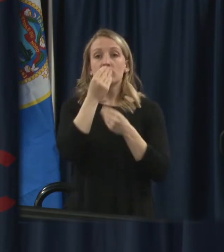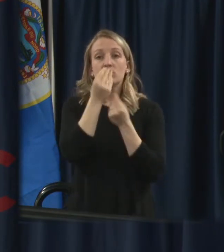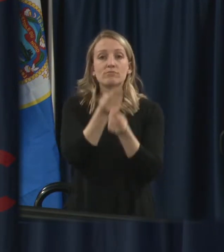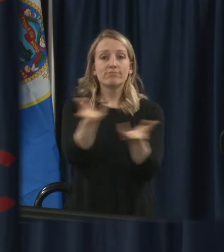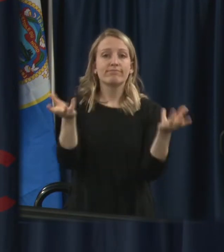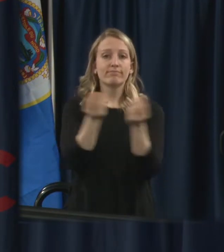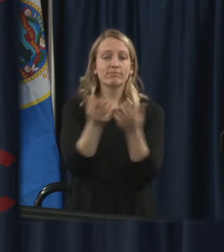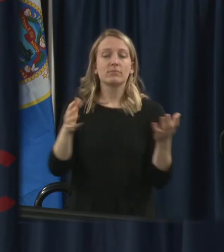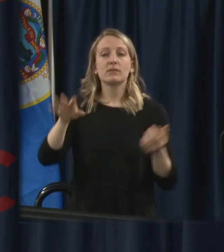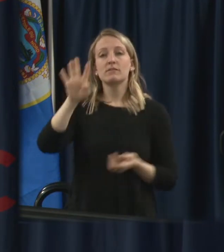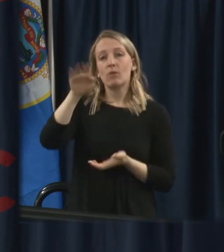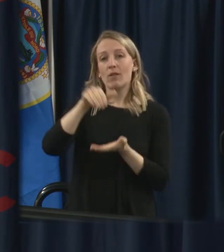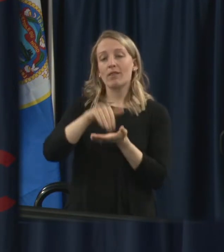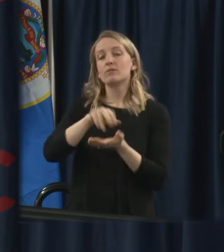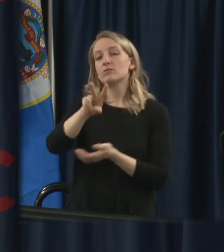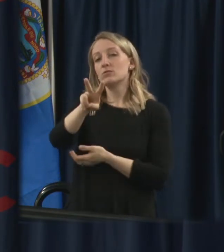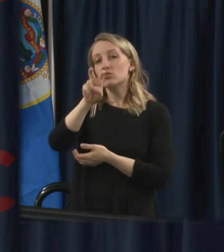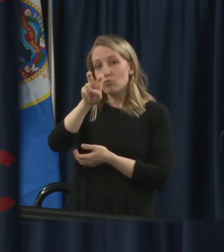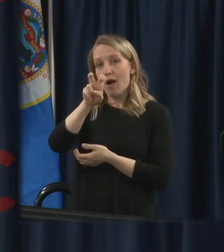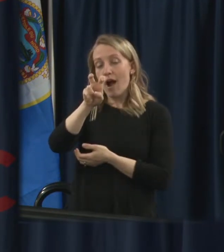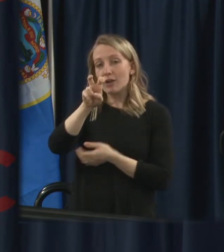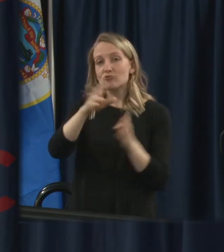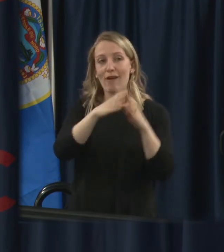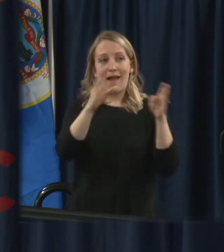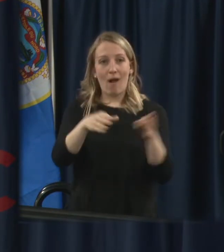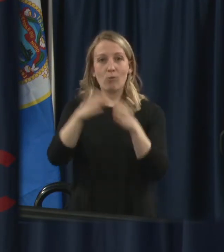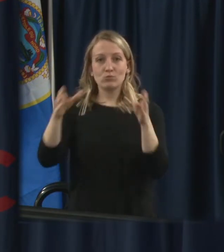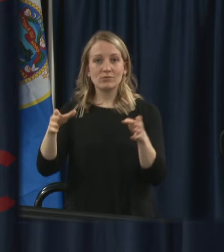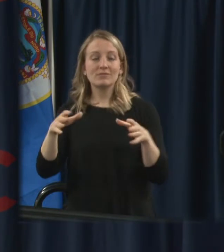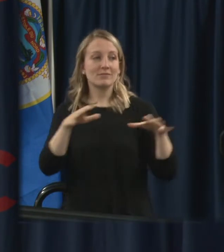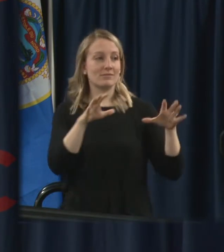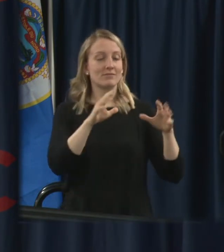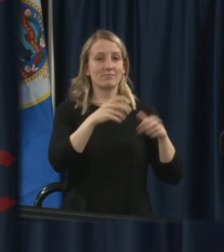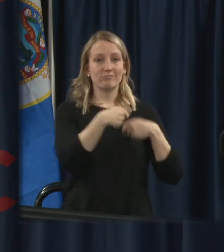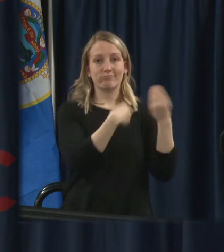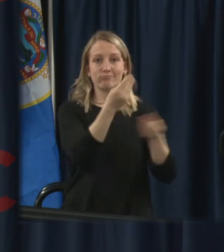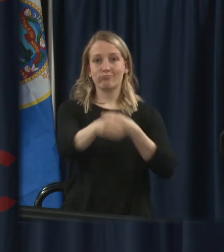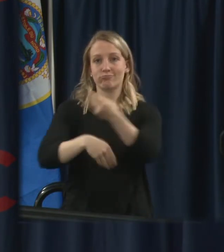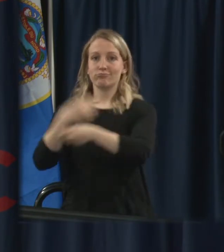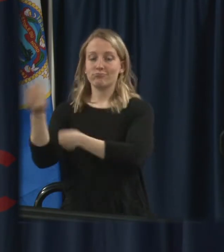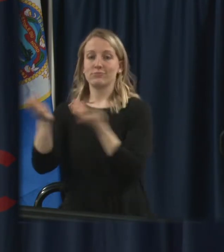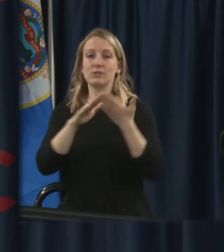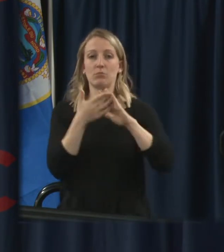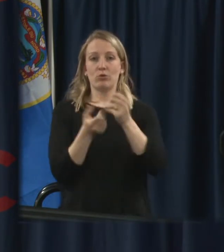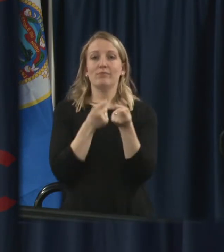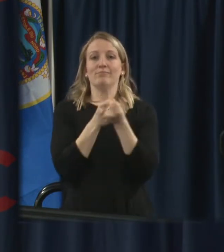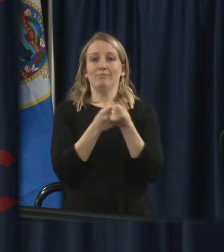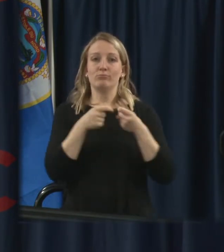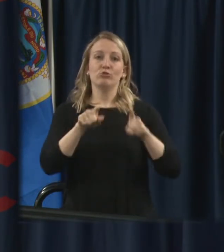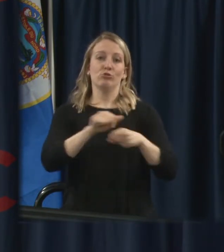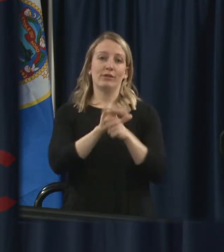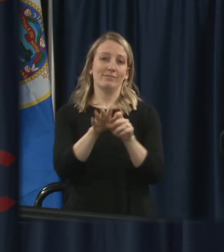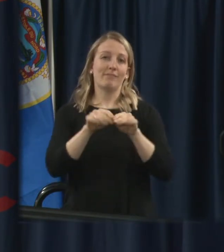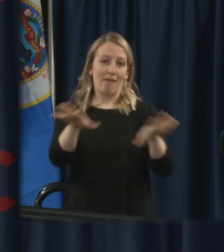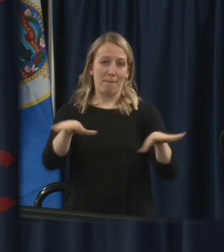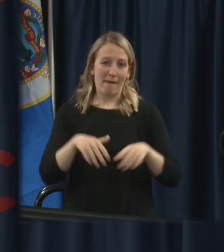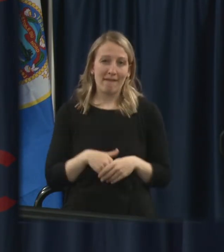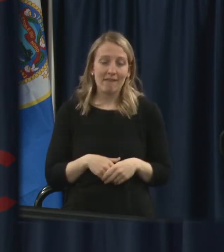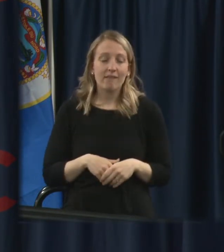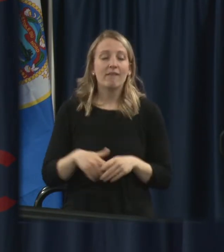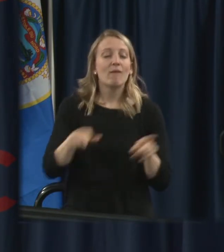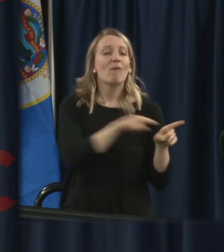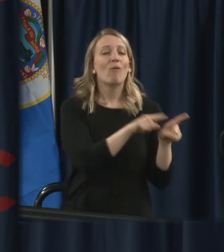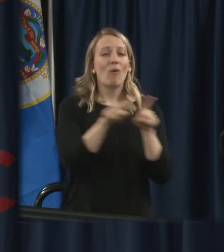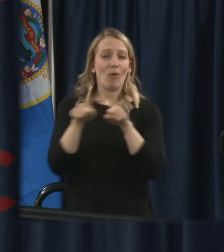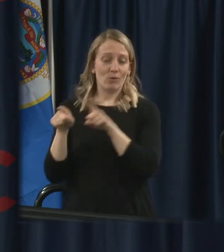to 4,200 households, which is amazing. We helped out our community even during a pandemic. And not only that, but we